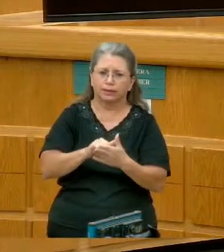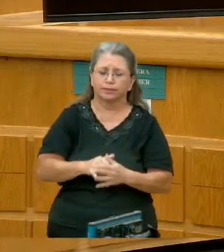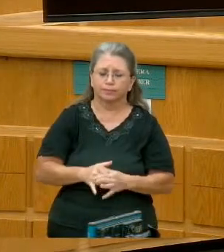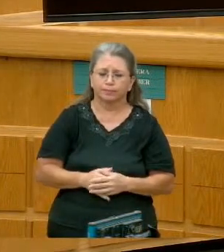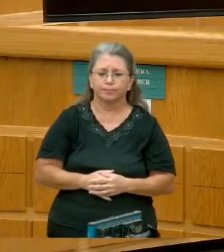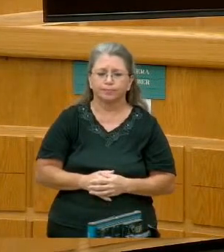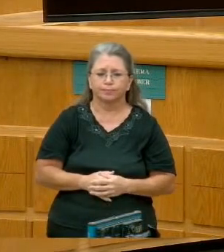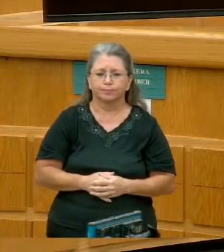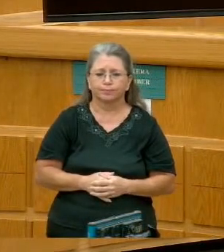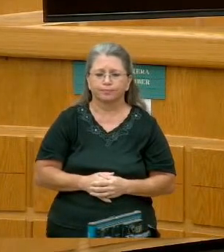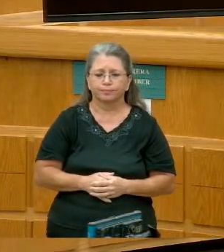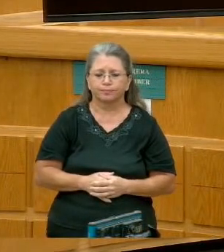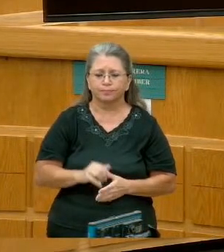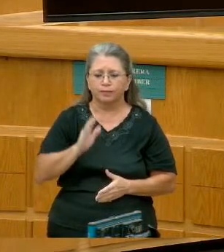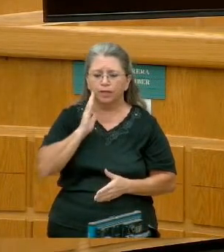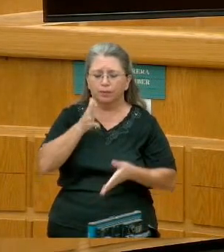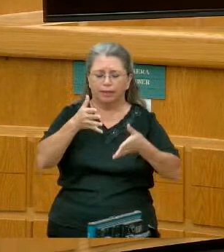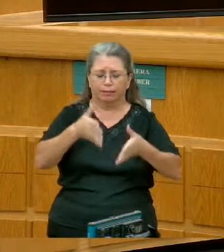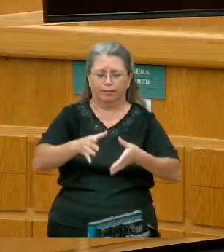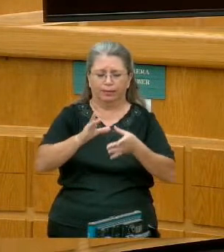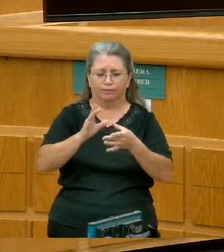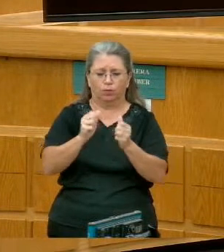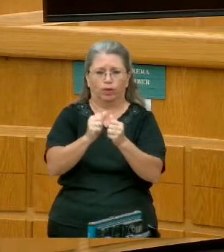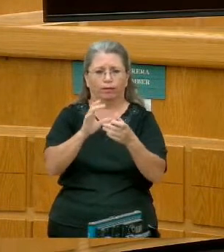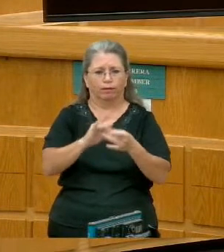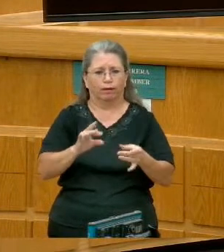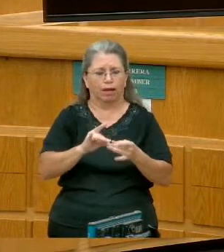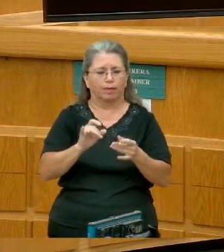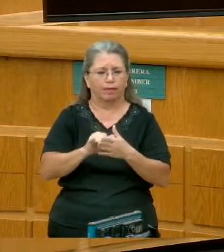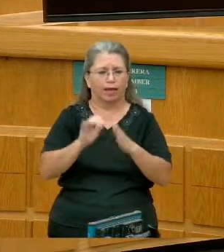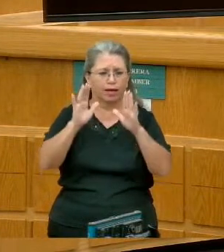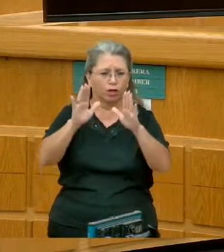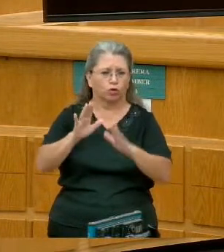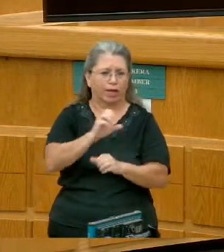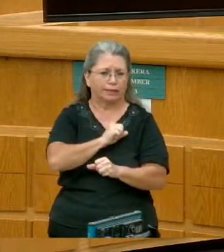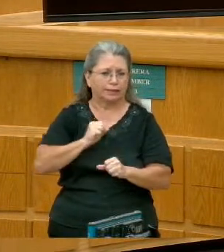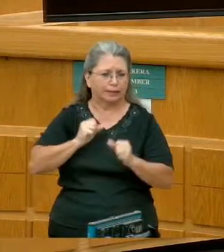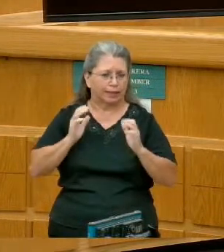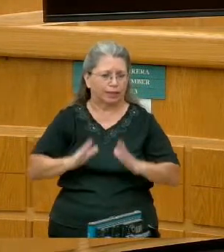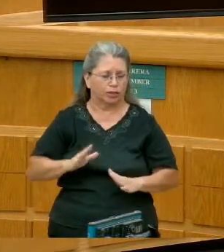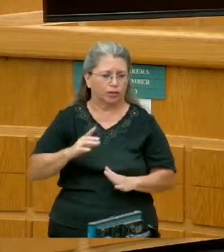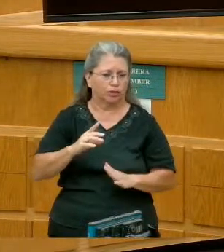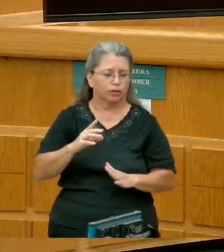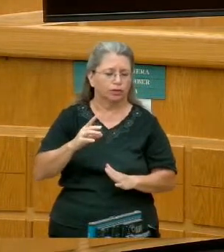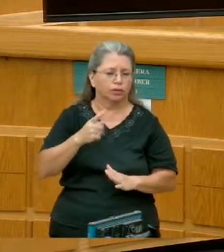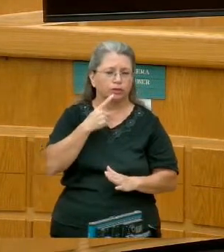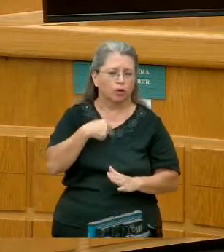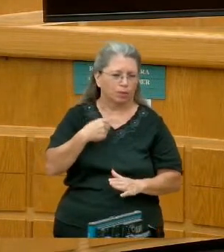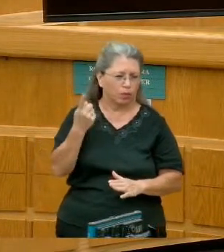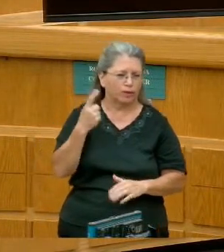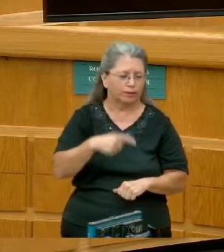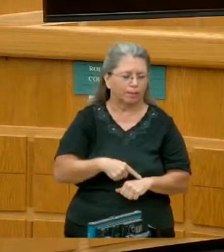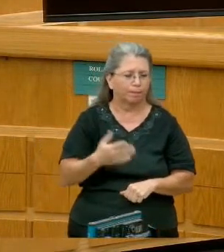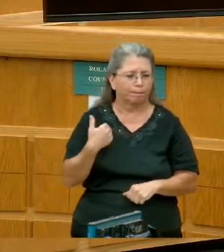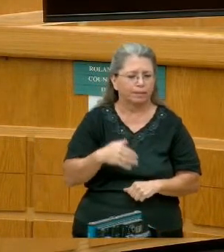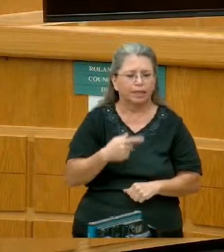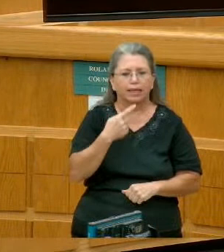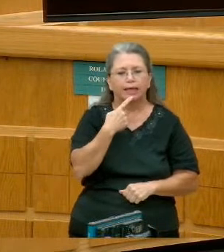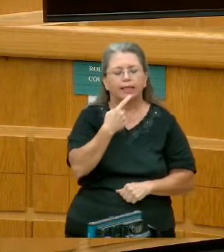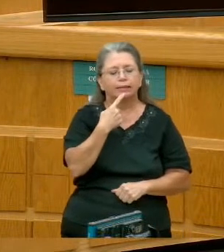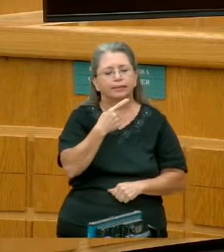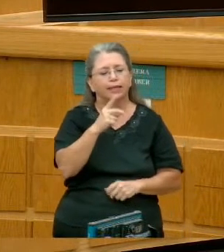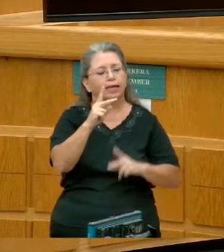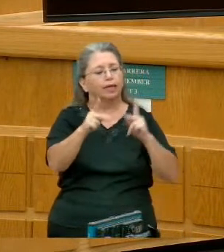I want to leave you with this thought that a great senator once told me, and He said, people don't